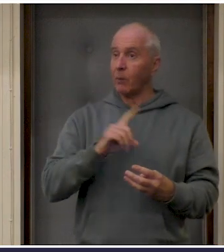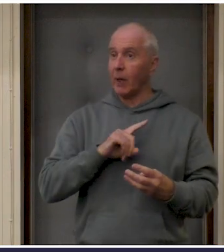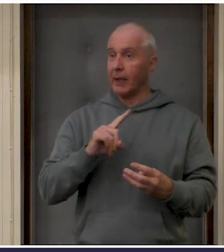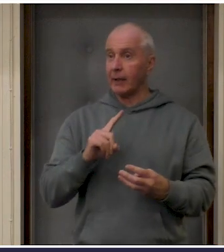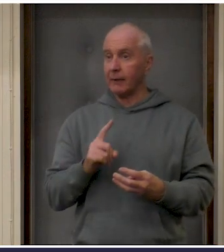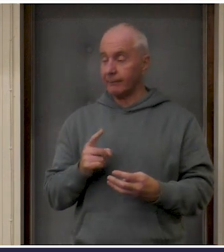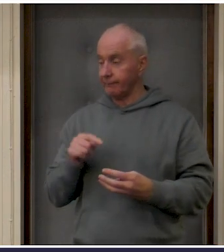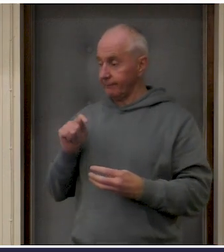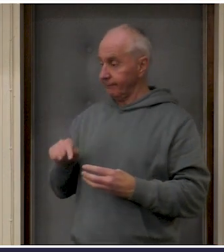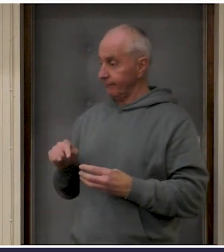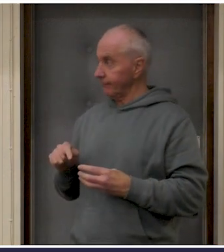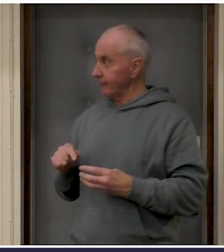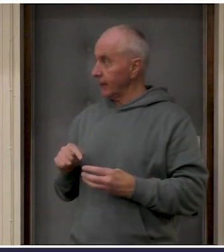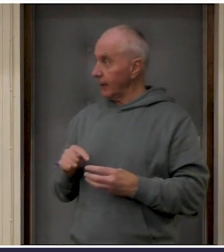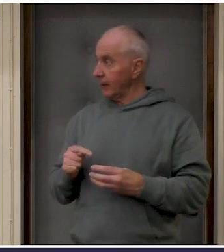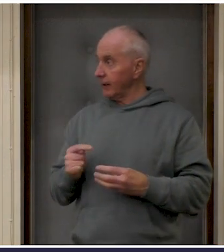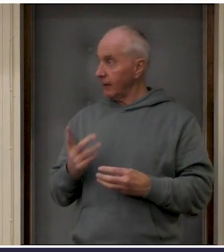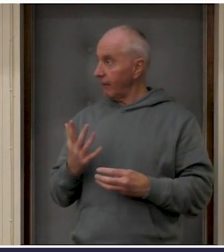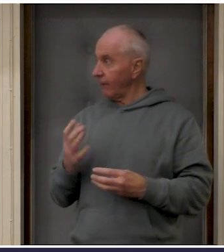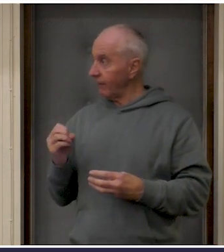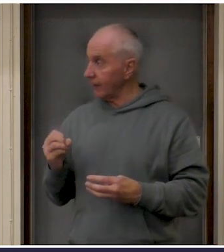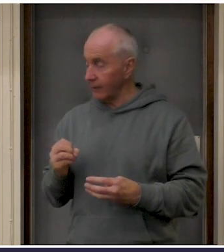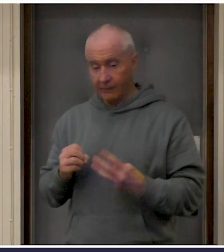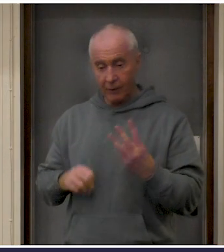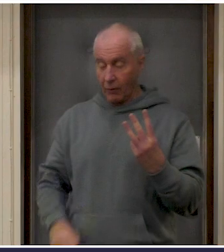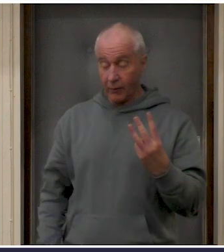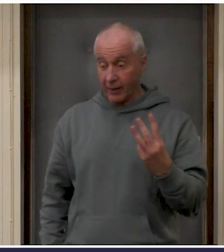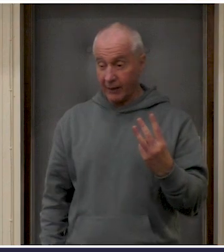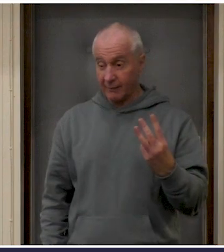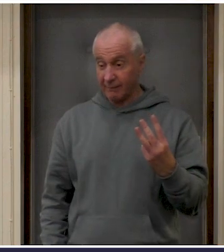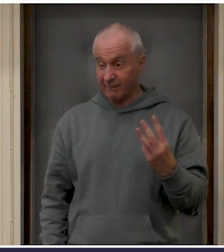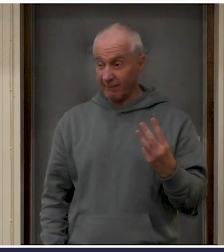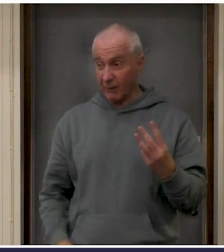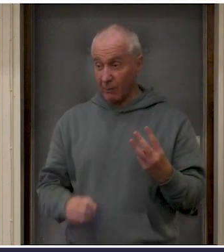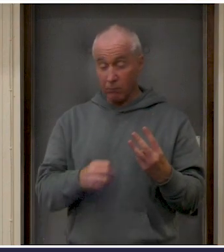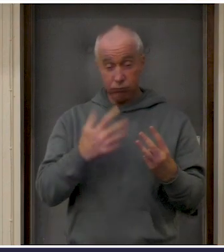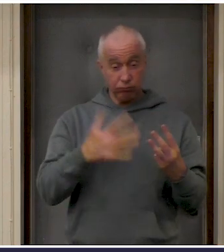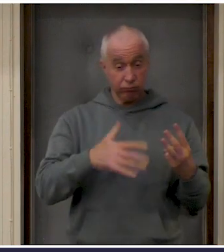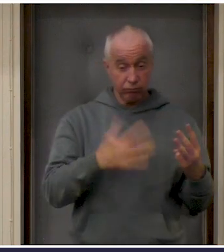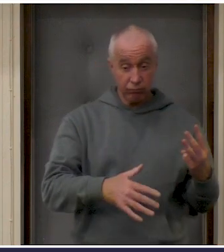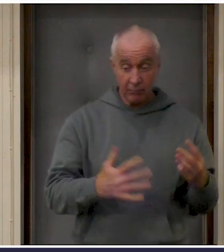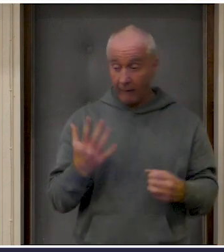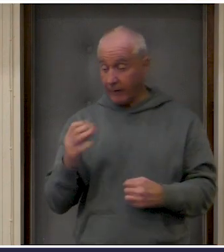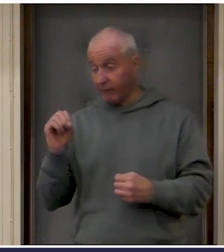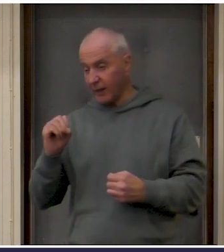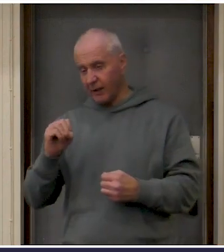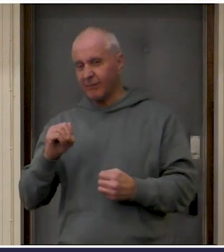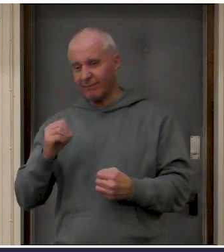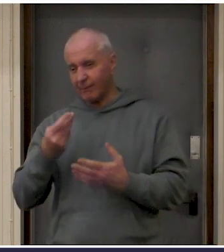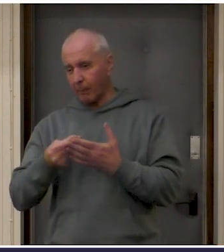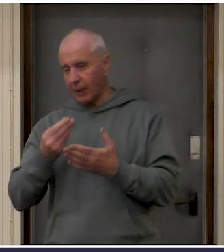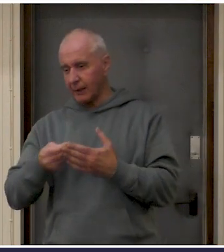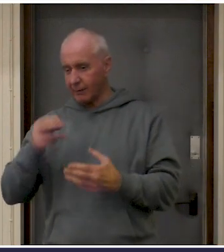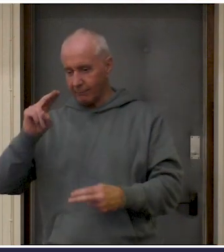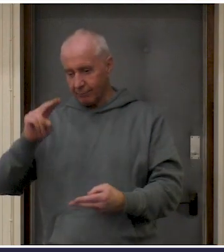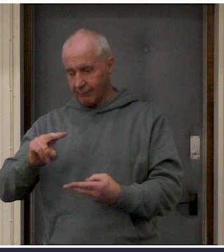my pumps that I want 50 of them. I don't want 3, because if I want 3, they're very expensive. If I want 50, they're